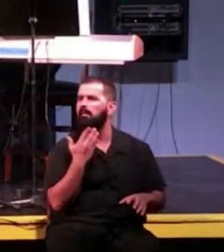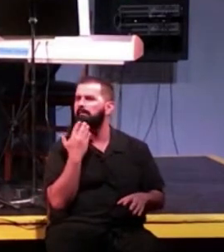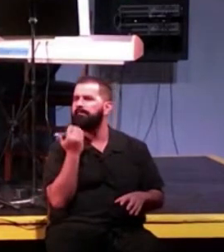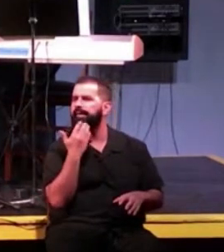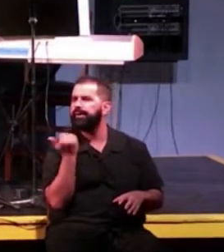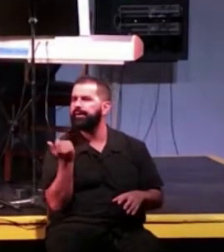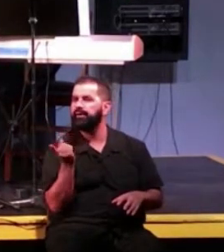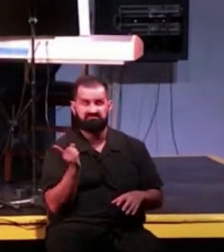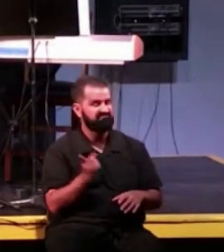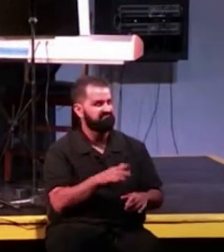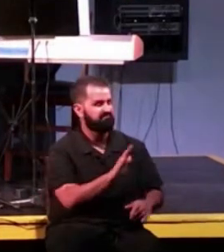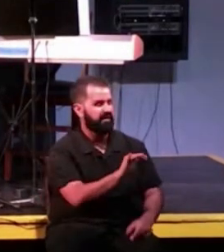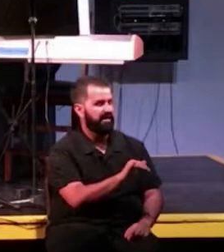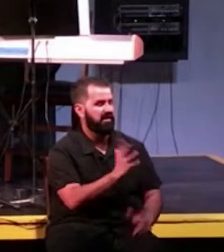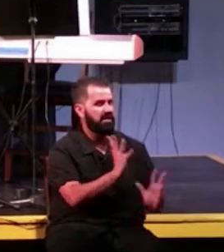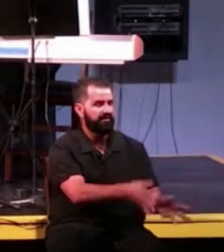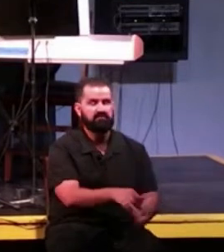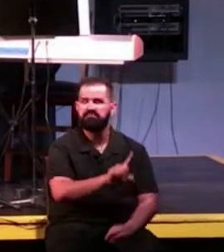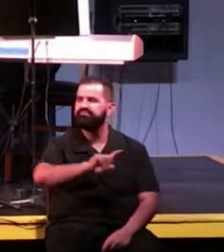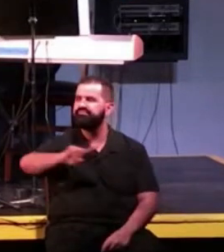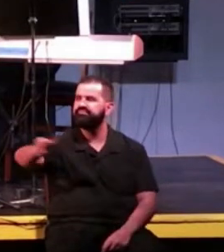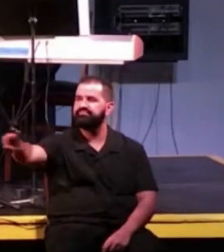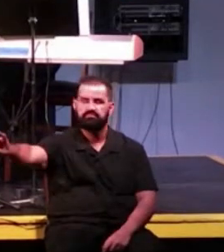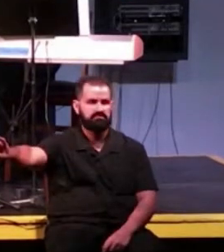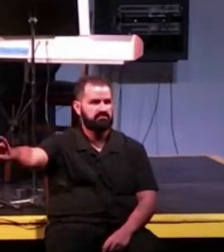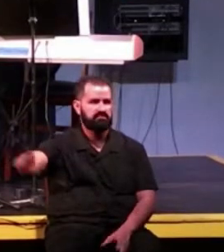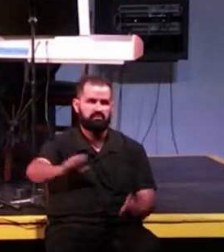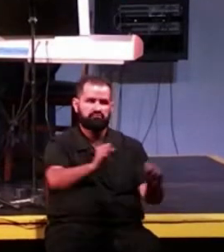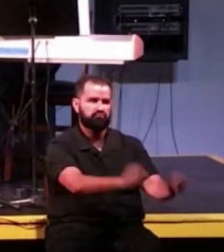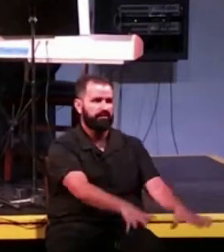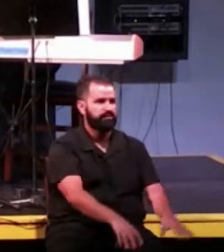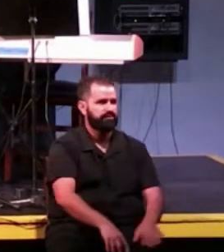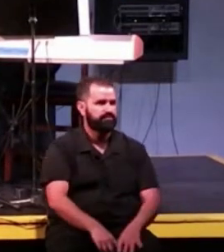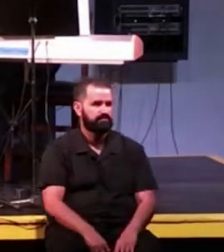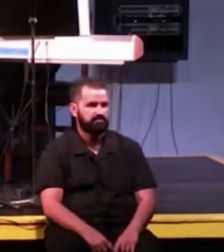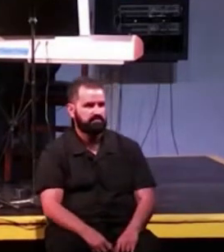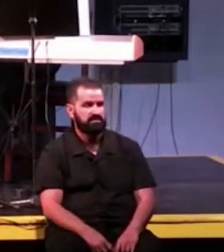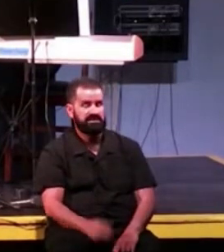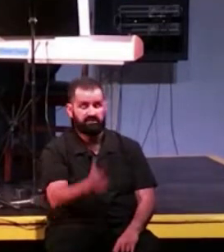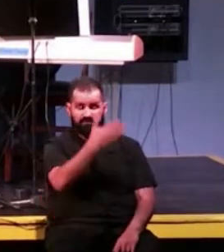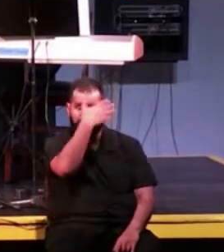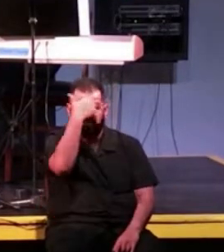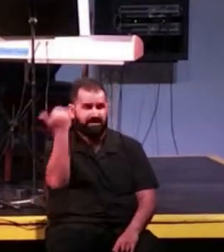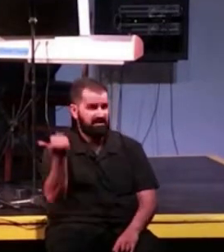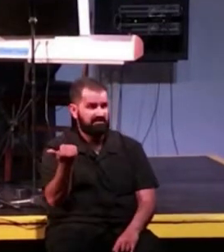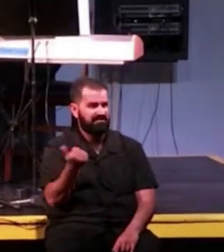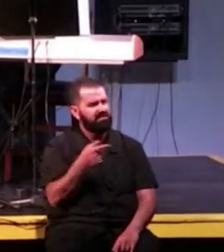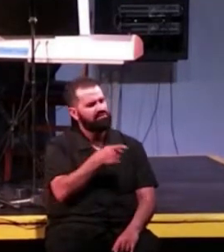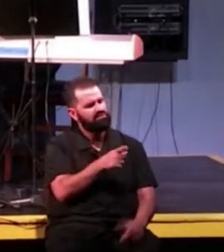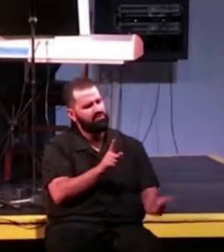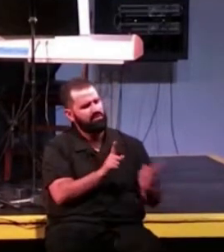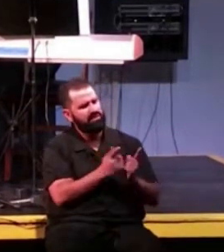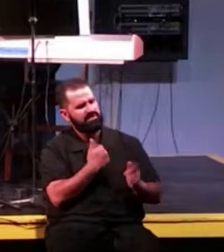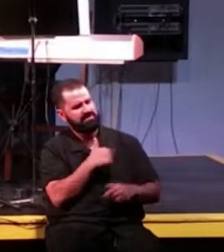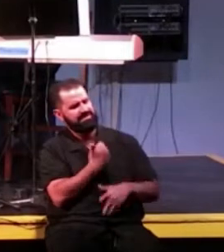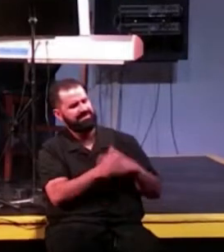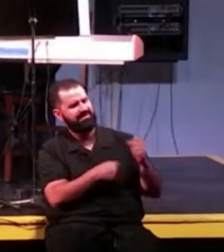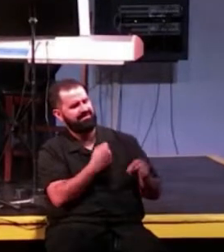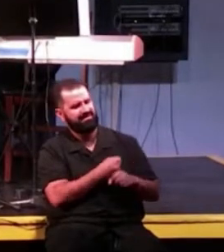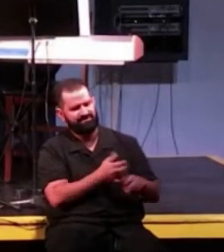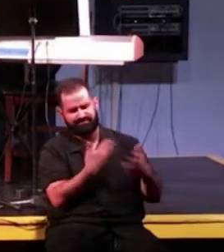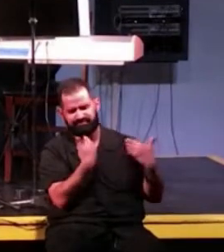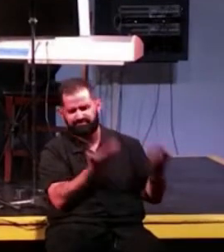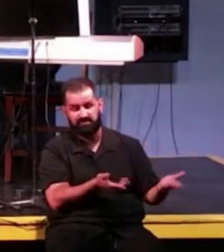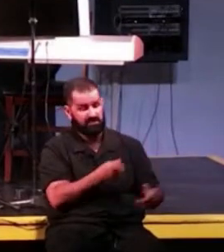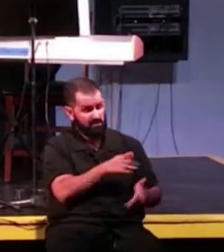self-gain, they'll leave you. They'll drop you. They'll forget the 10 years you were with them. They'll forget that